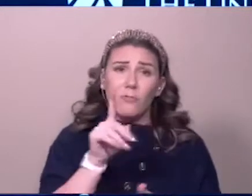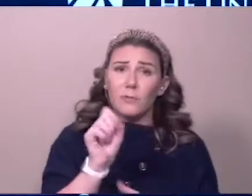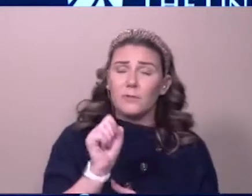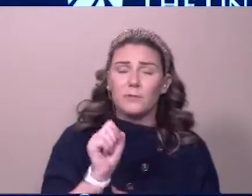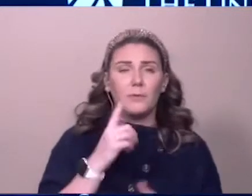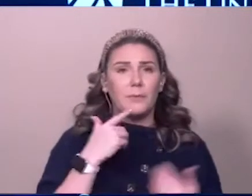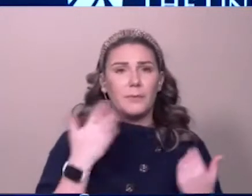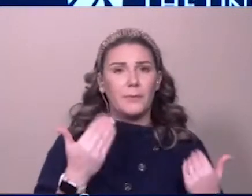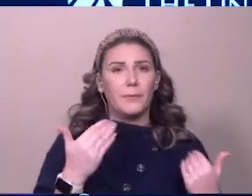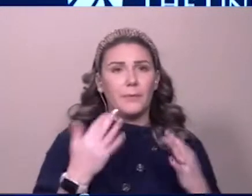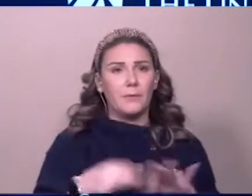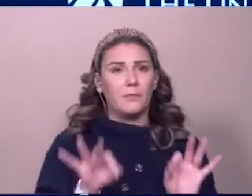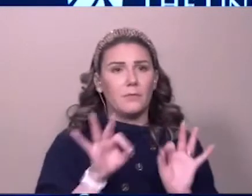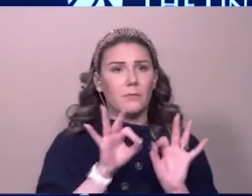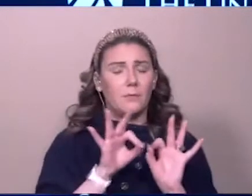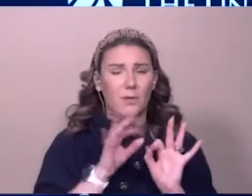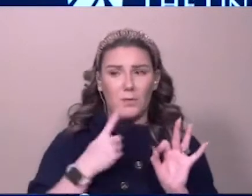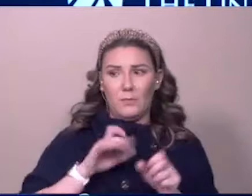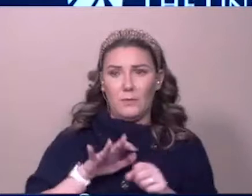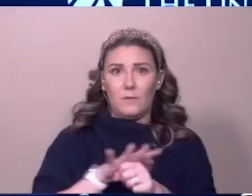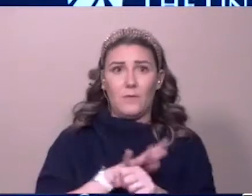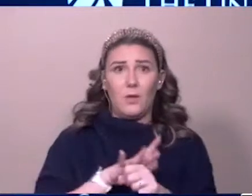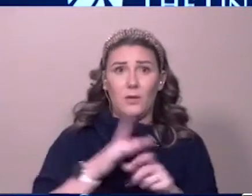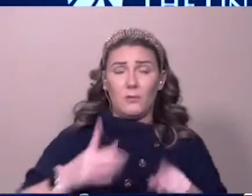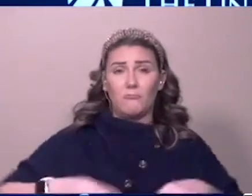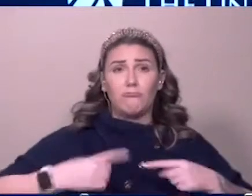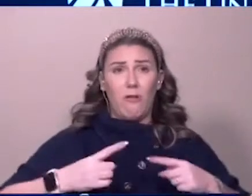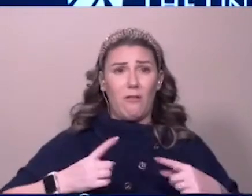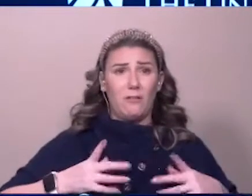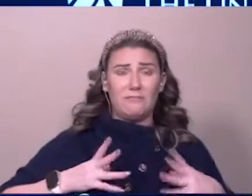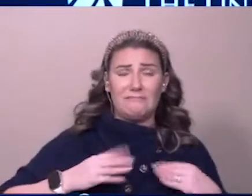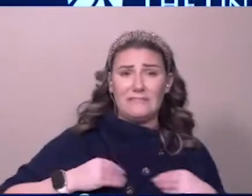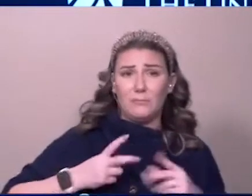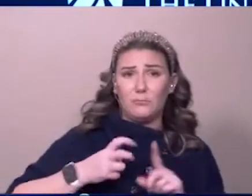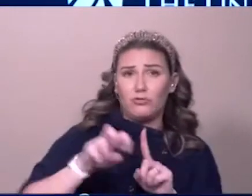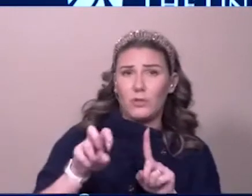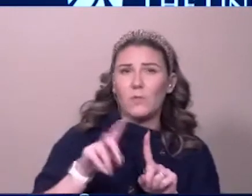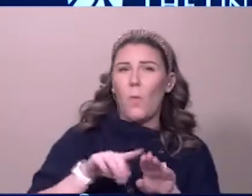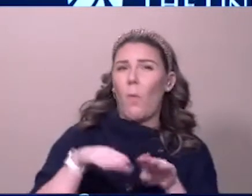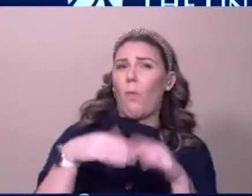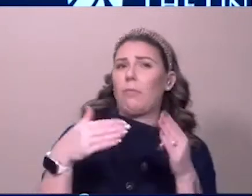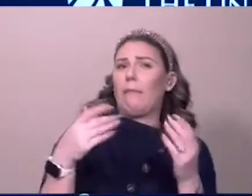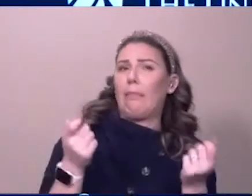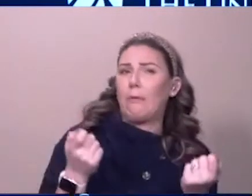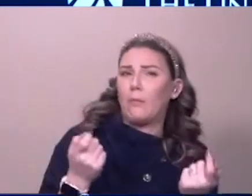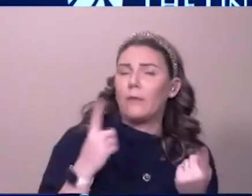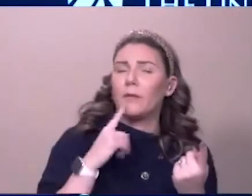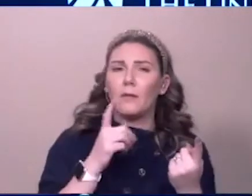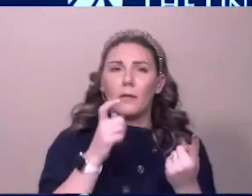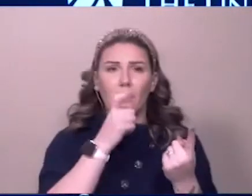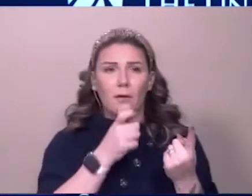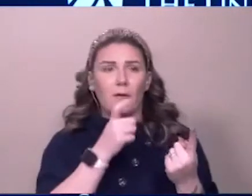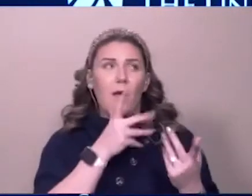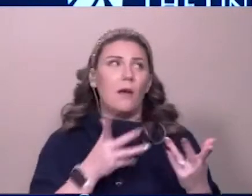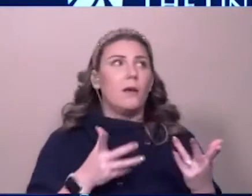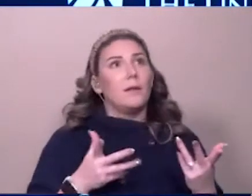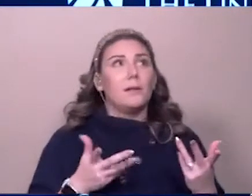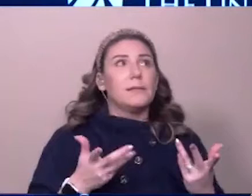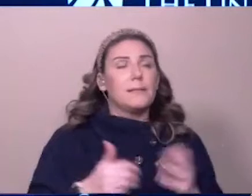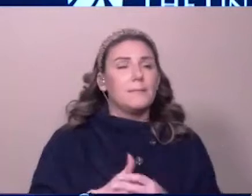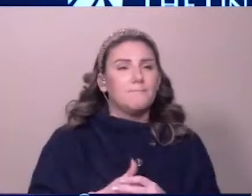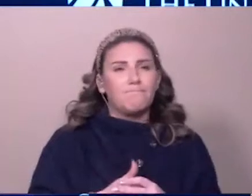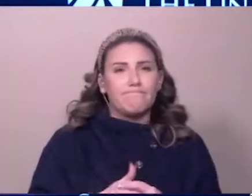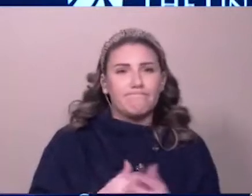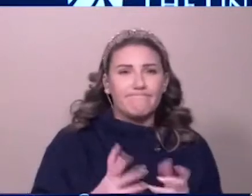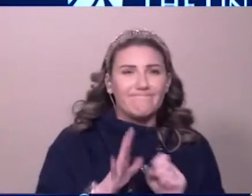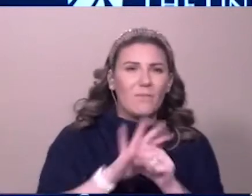and we've been so full, it's been difficult to accept the transfers. We're starting to open that up a little bit because we're a little less, not as COVID, we've